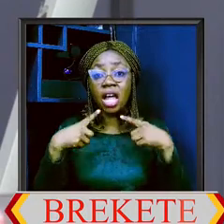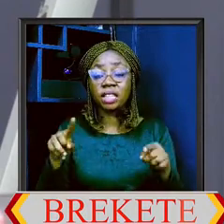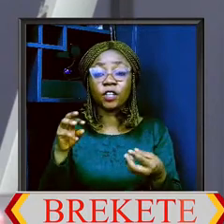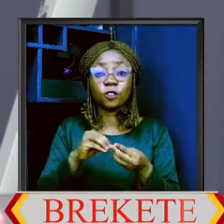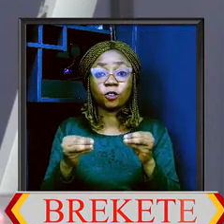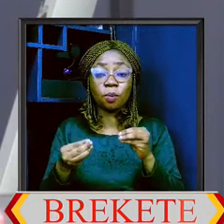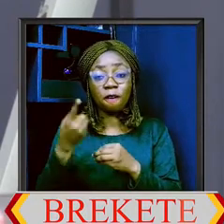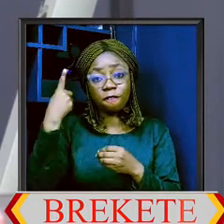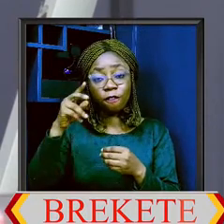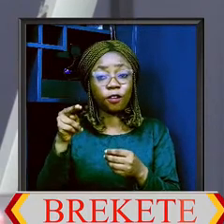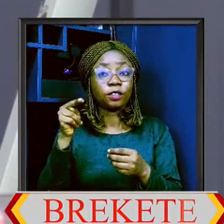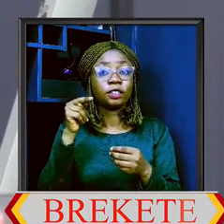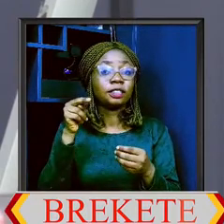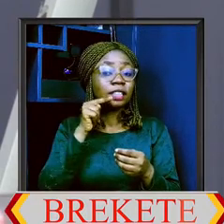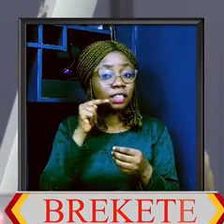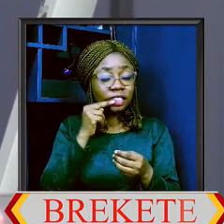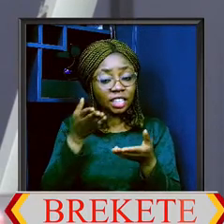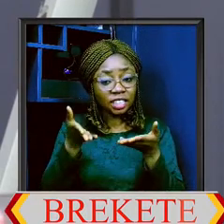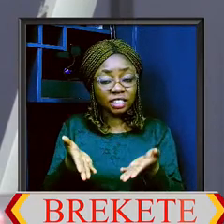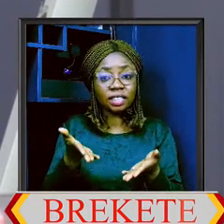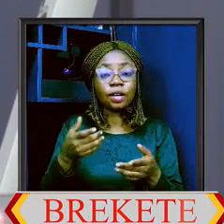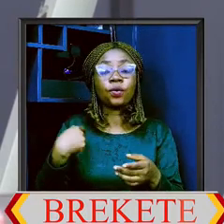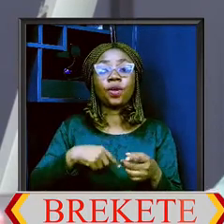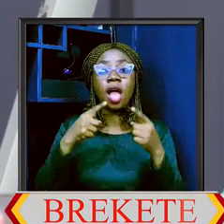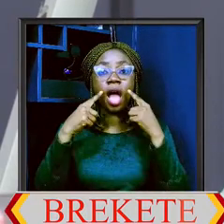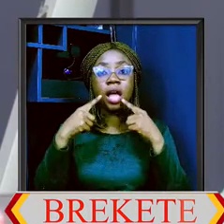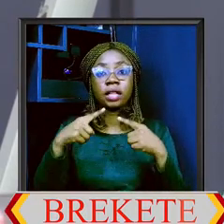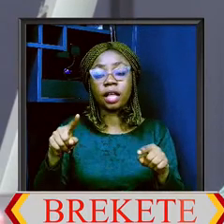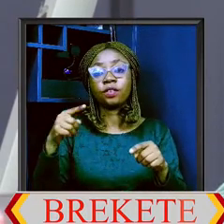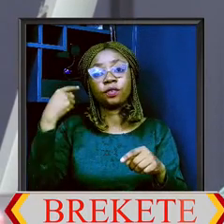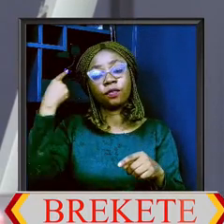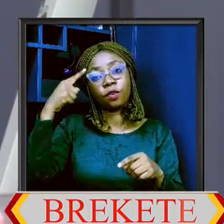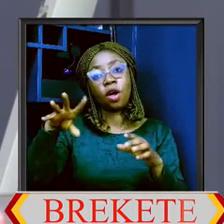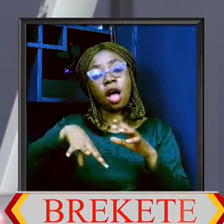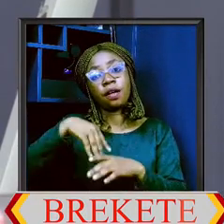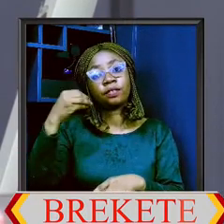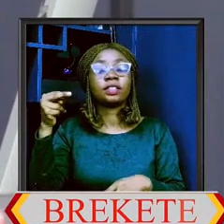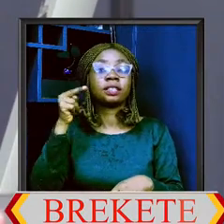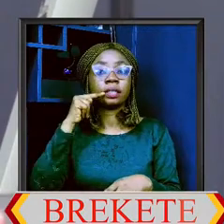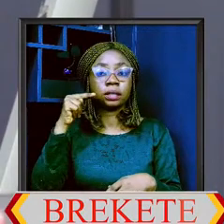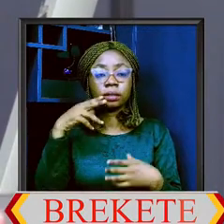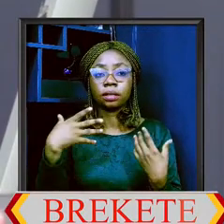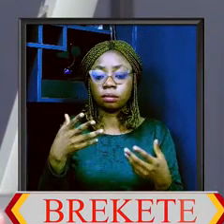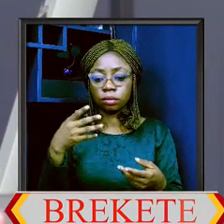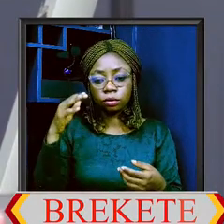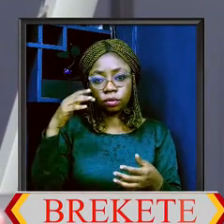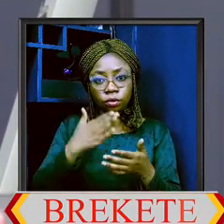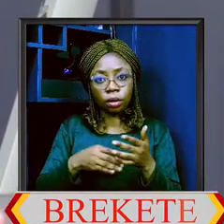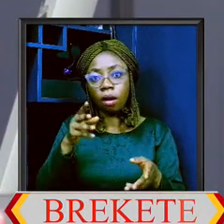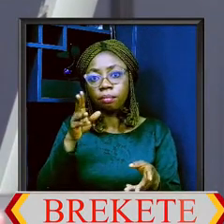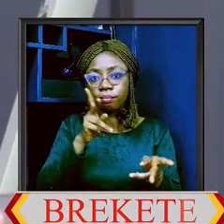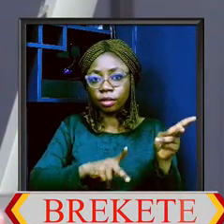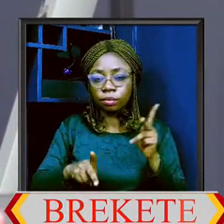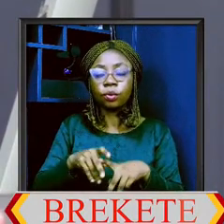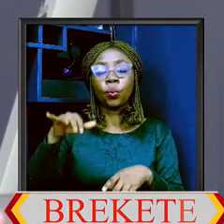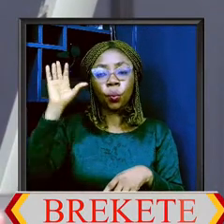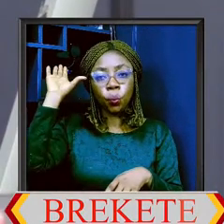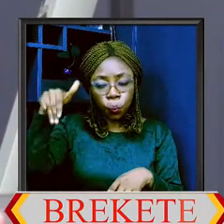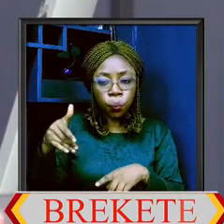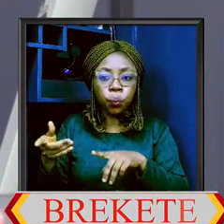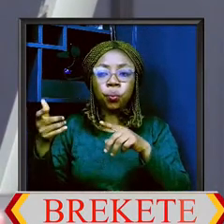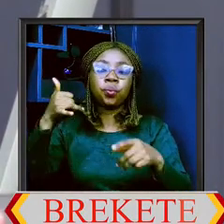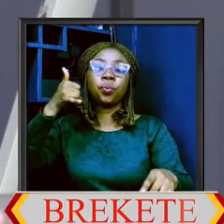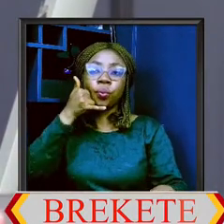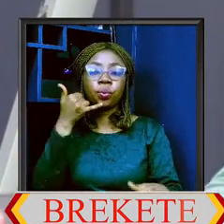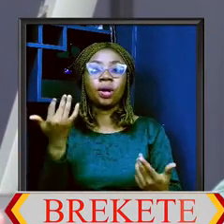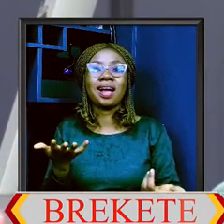Nigerians in Nigeria we announce number for diaspora some people go carry St head call if to say allow